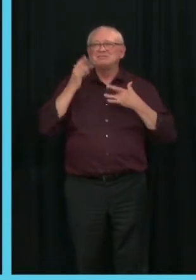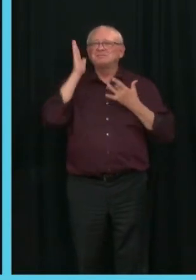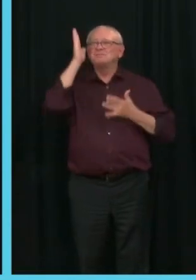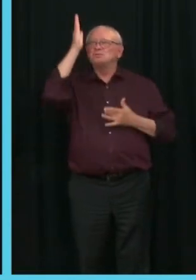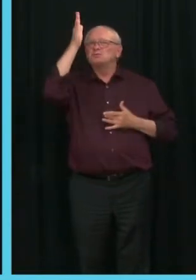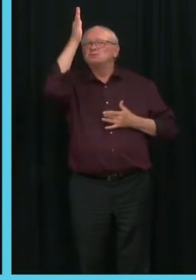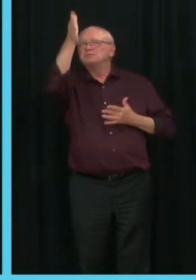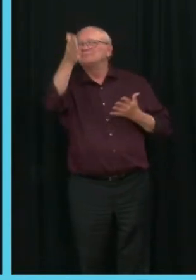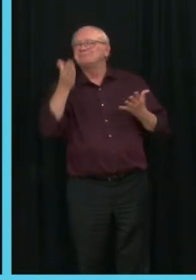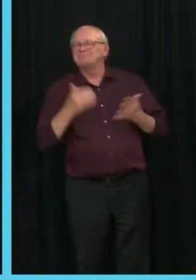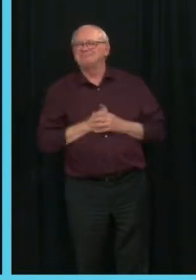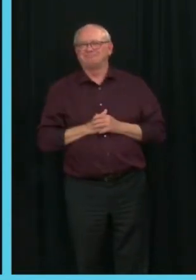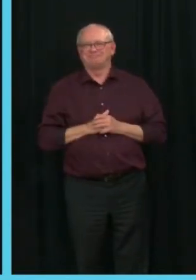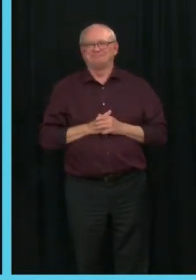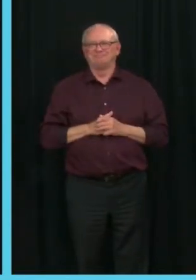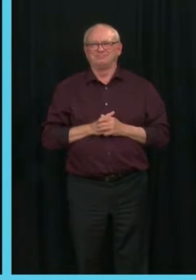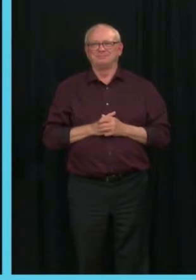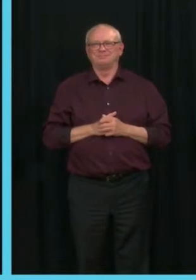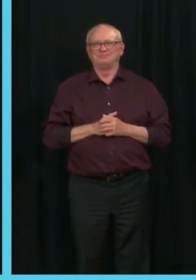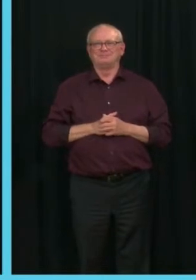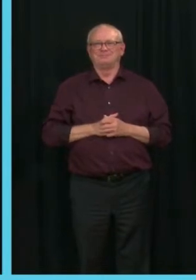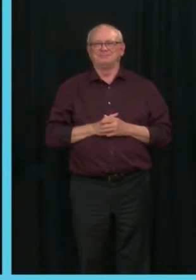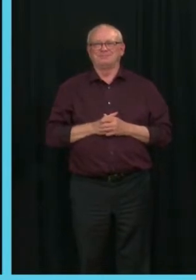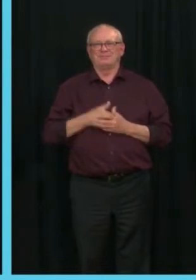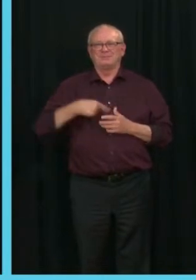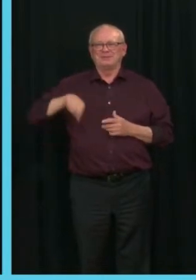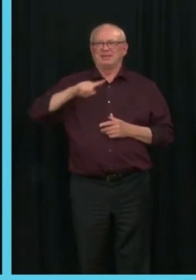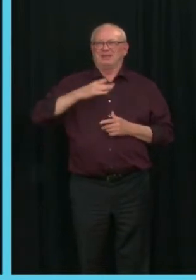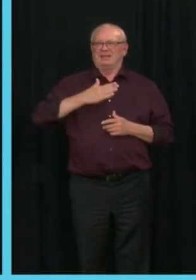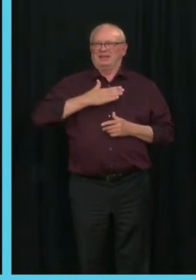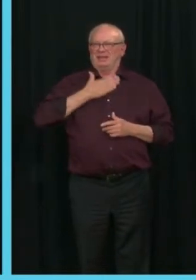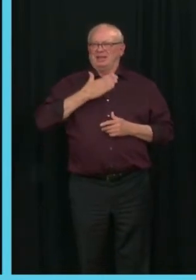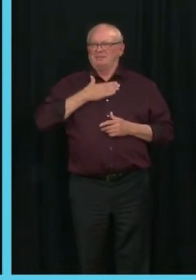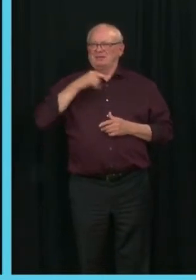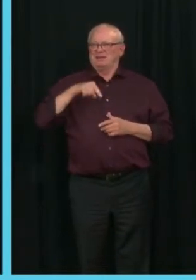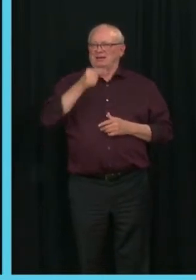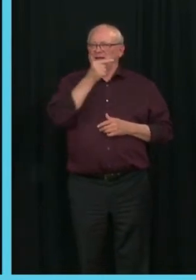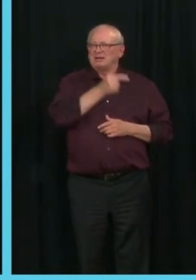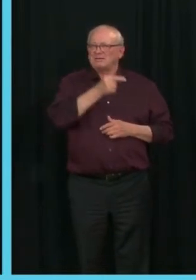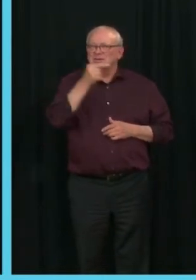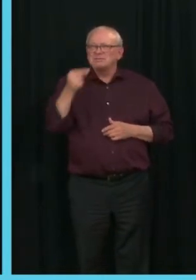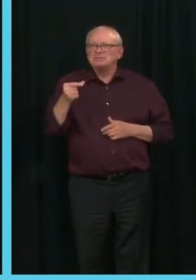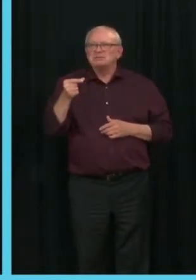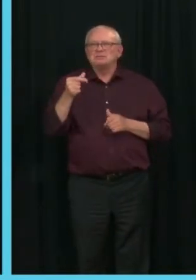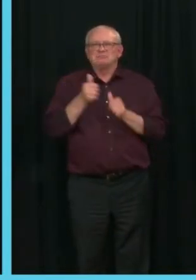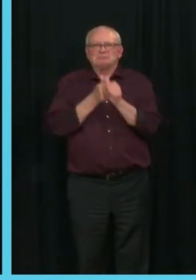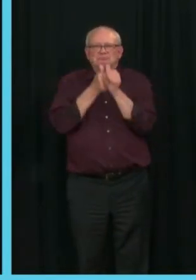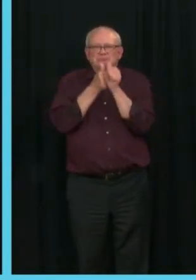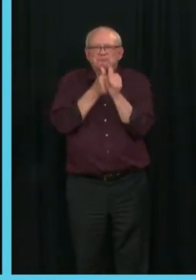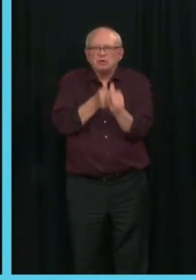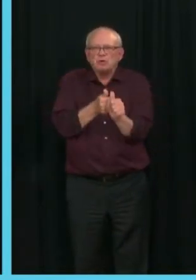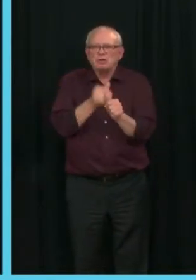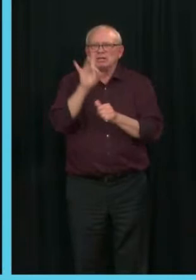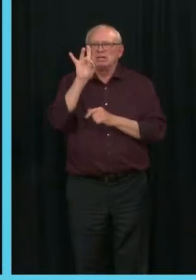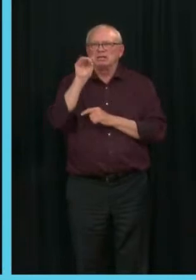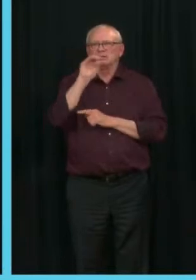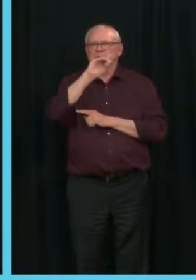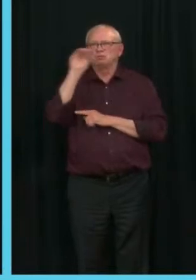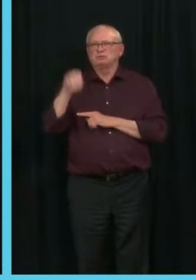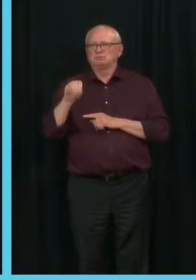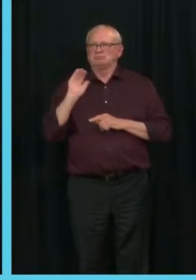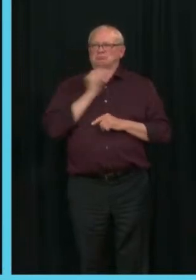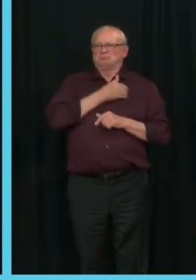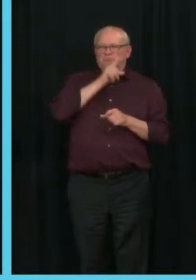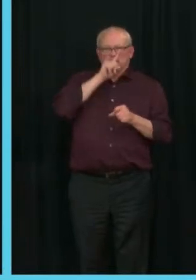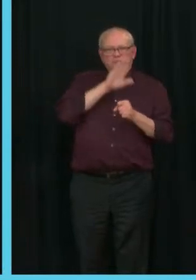us. They are happy to have a government that has kept 80% of its platform commitments. As I've said before, I